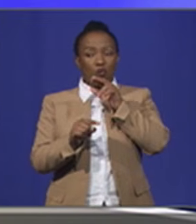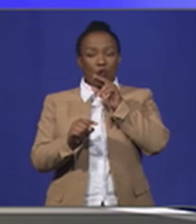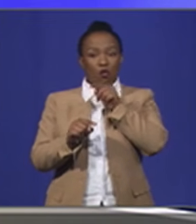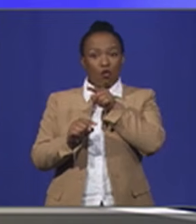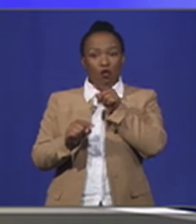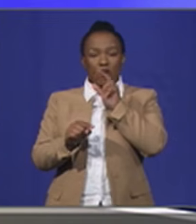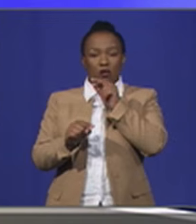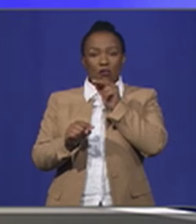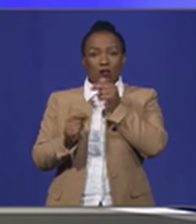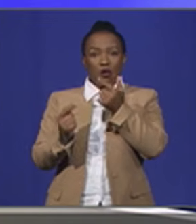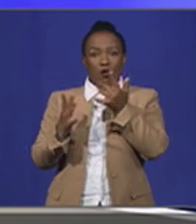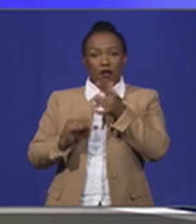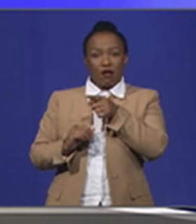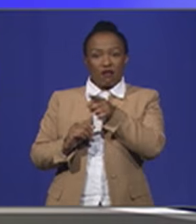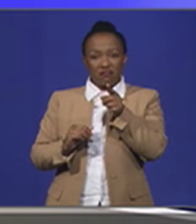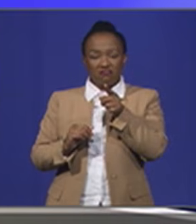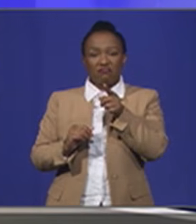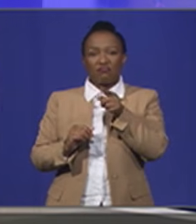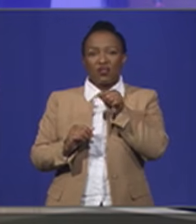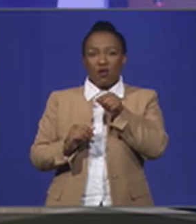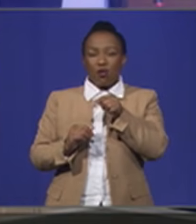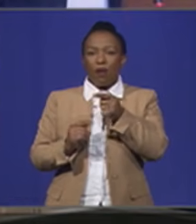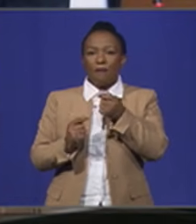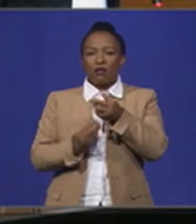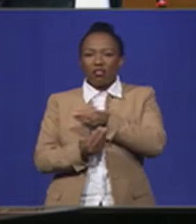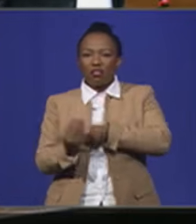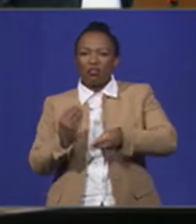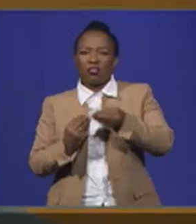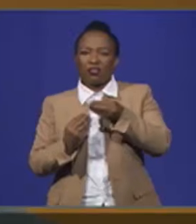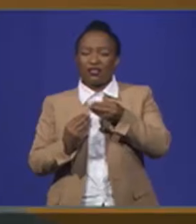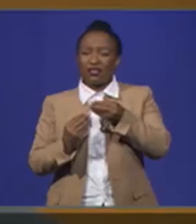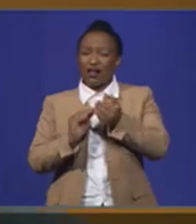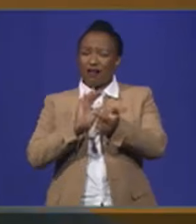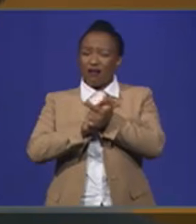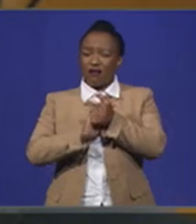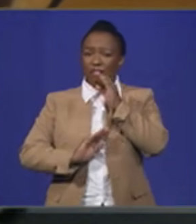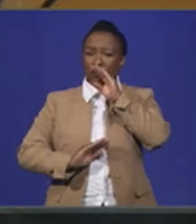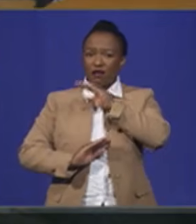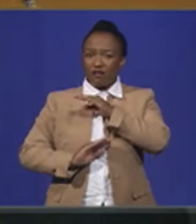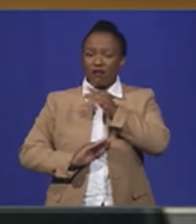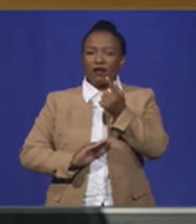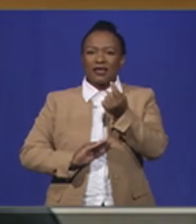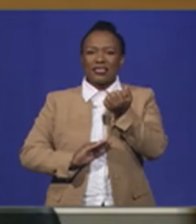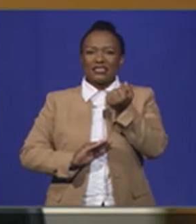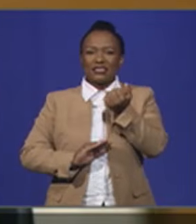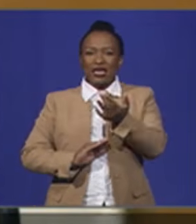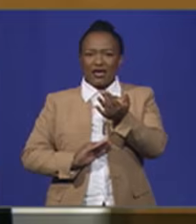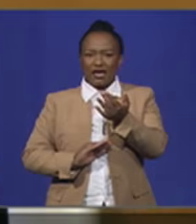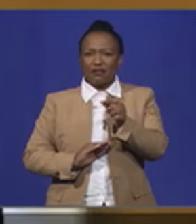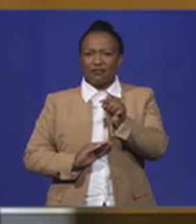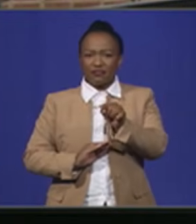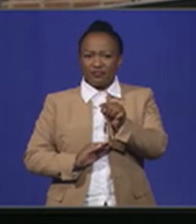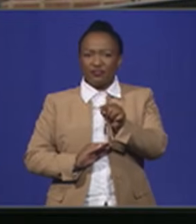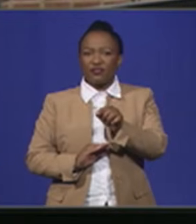lobaneng ke ditatofatso tsa tsietso le go refosana ka madi go se mo molaong tse di amanang le tendera ya diranta di le dimilione